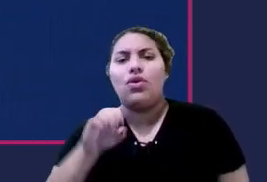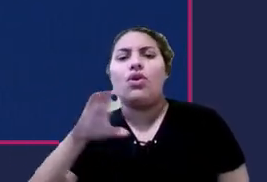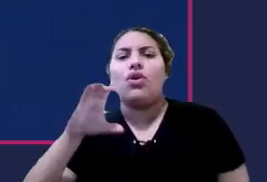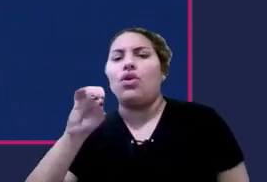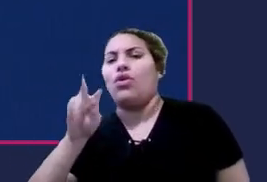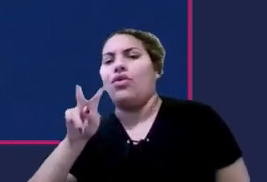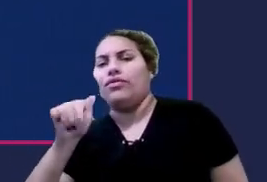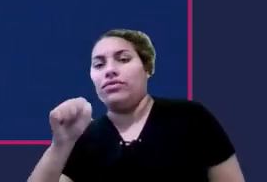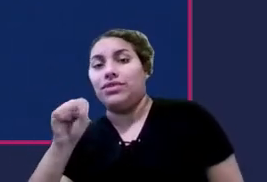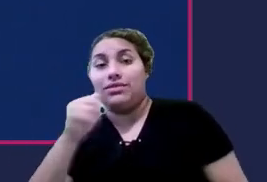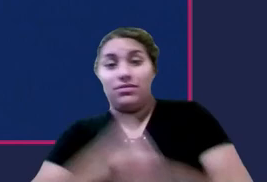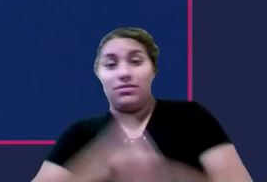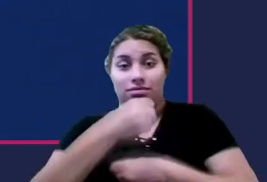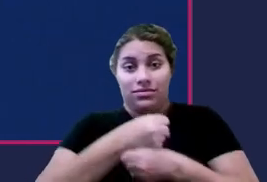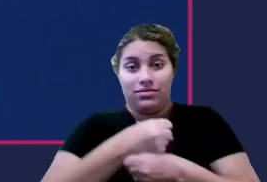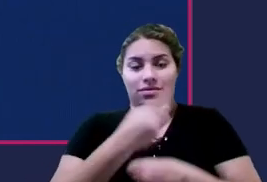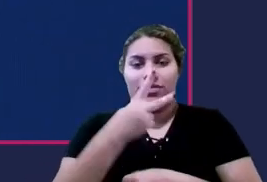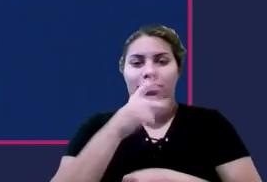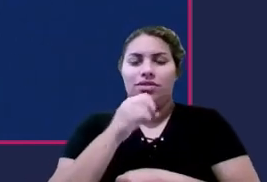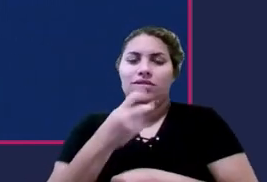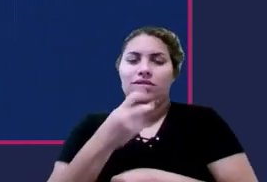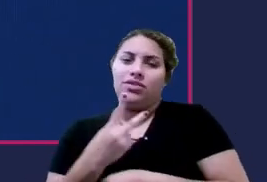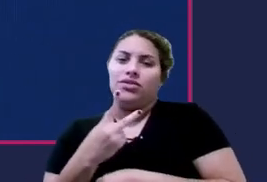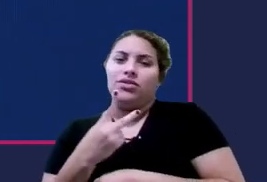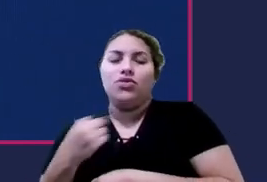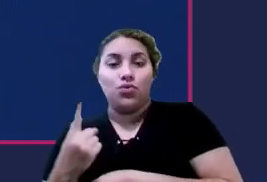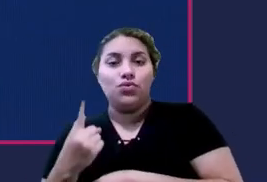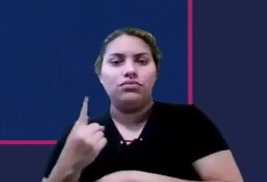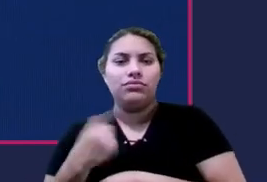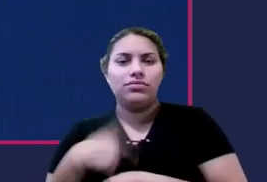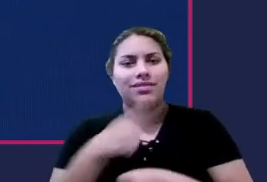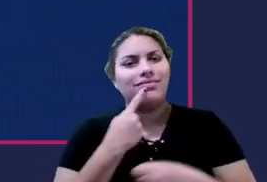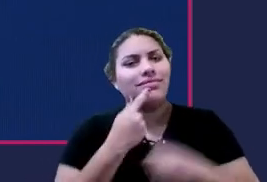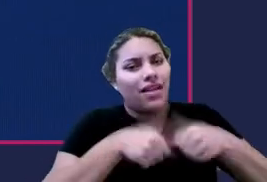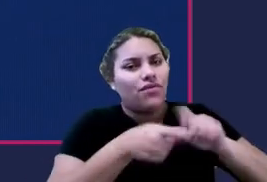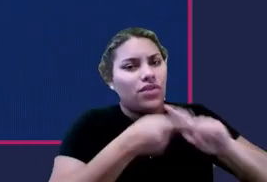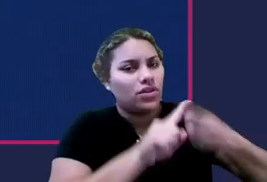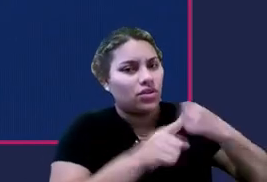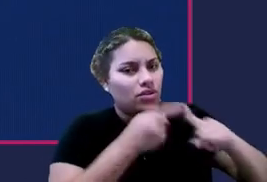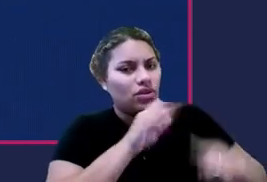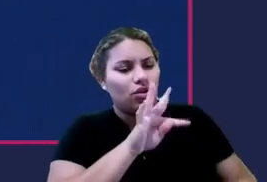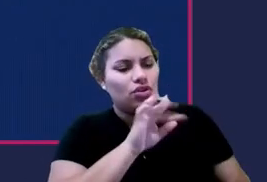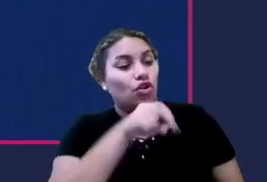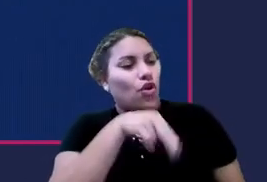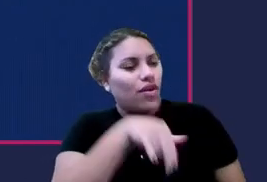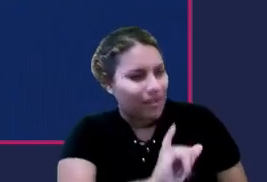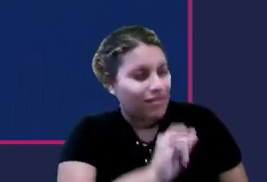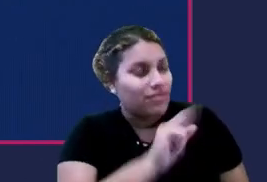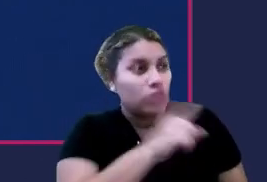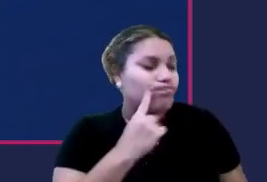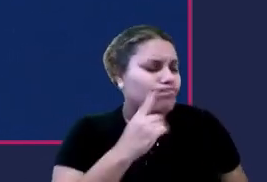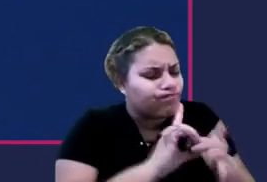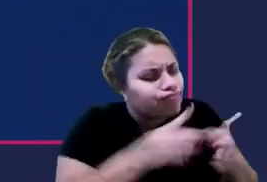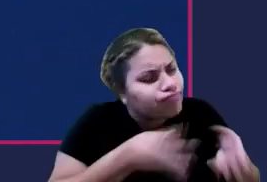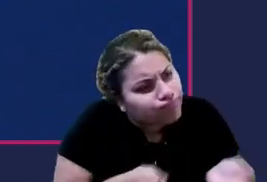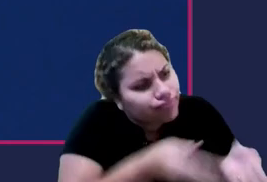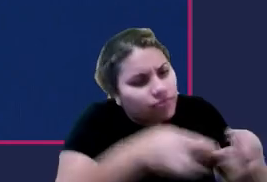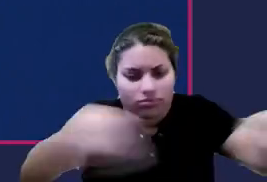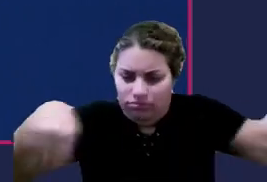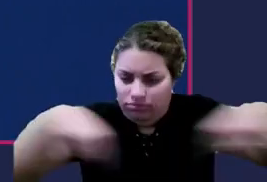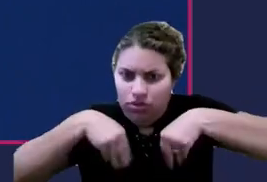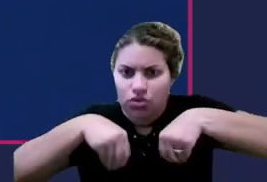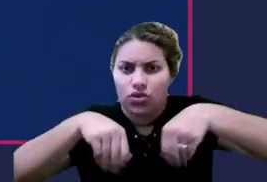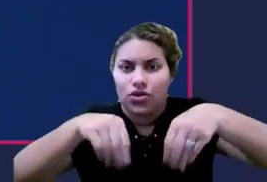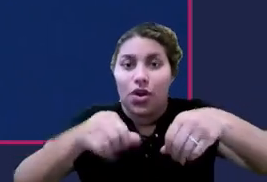in 2021, actually, we lost Mayor Bruno Covas to cancer, and he